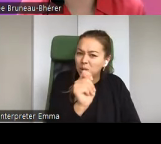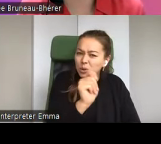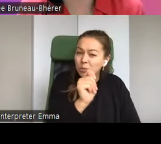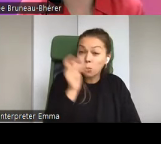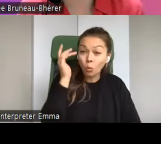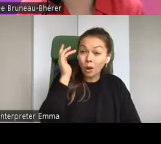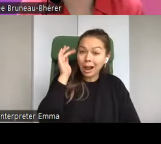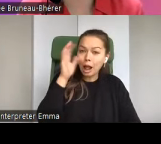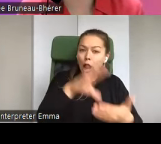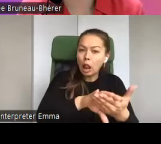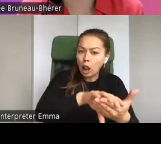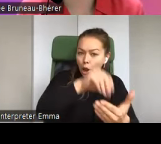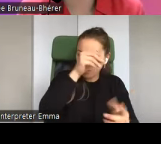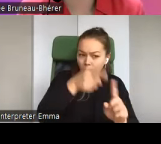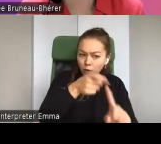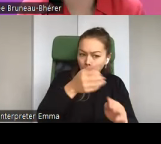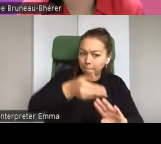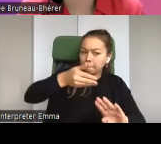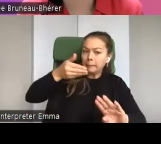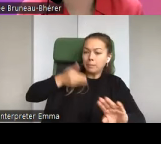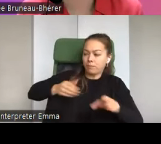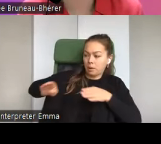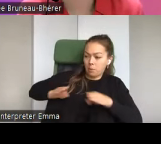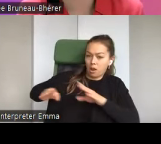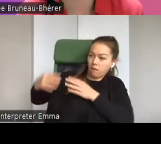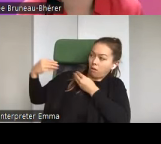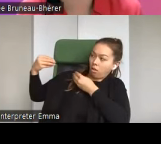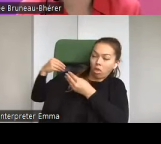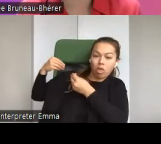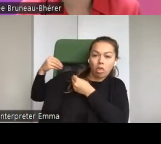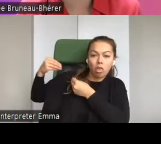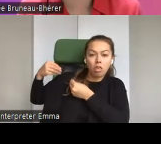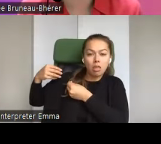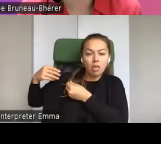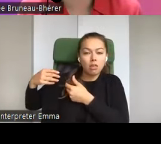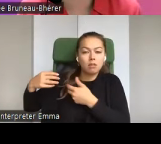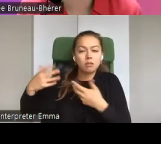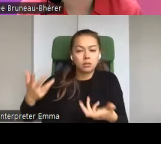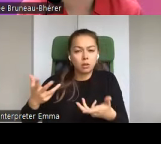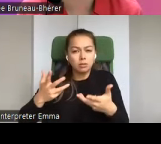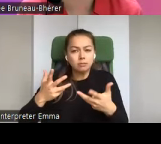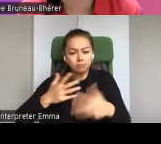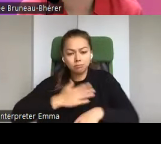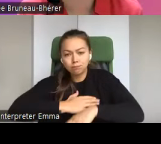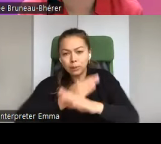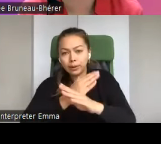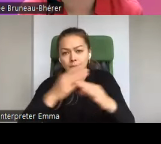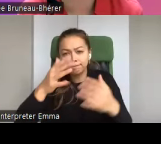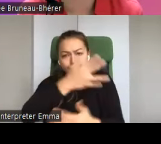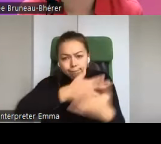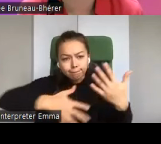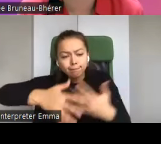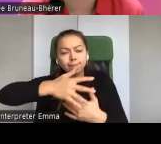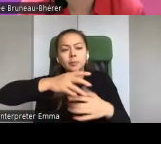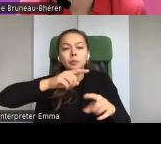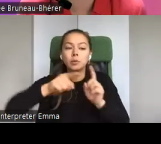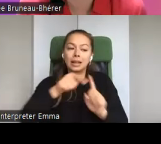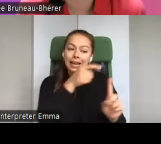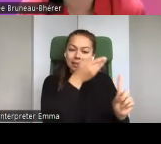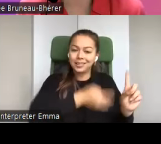addition to having societal barriers. So he needs to learn more useful manners of